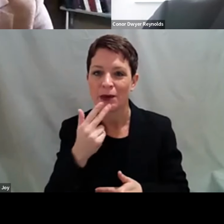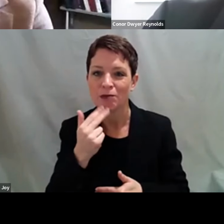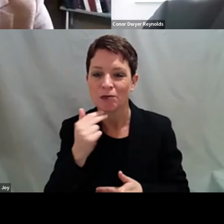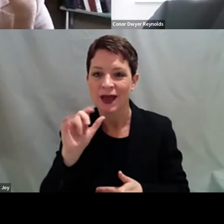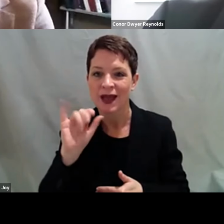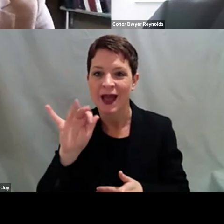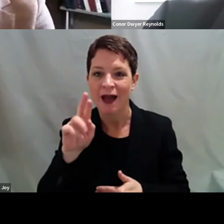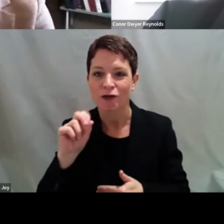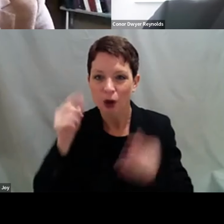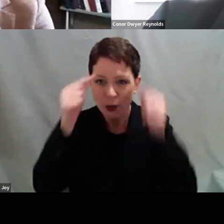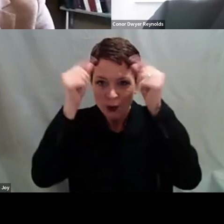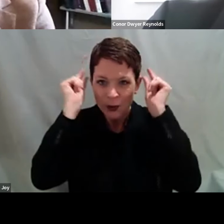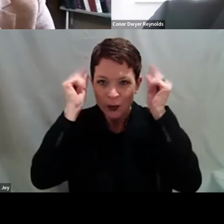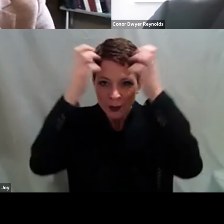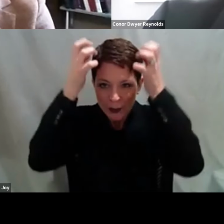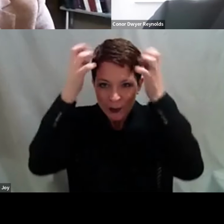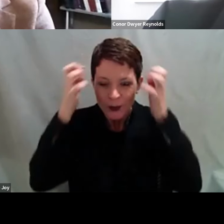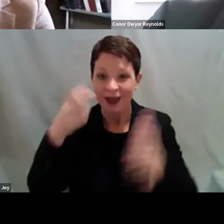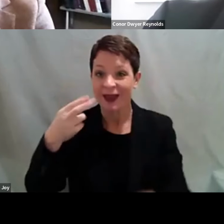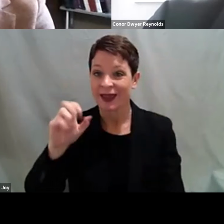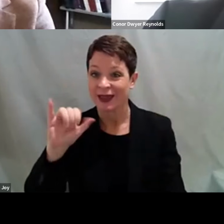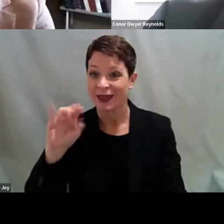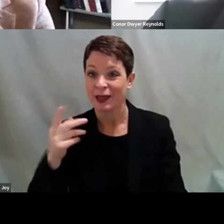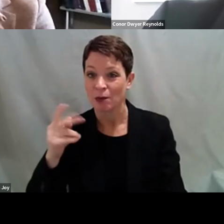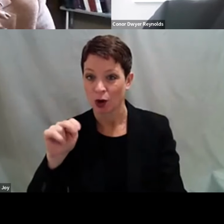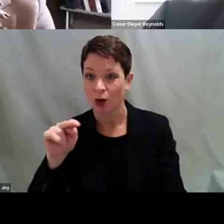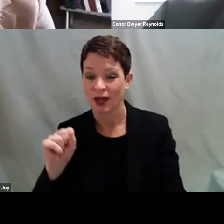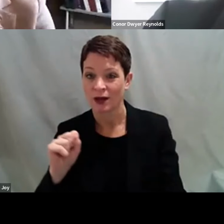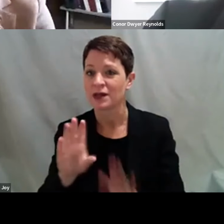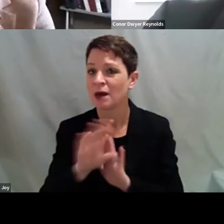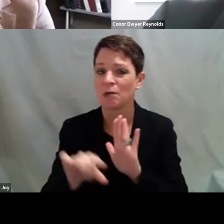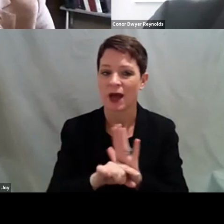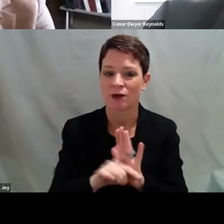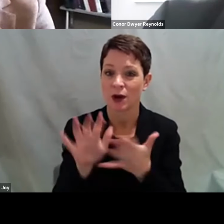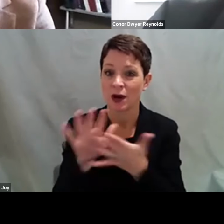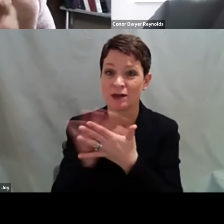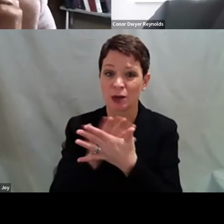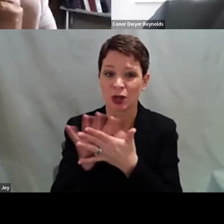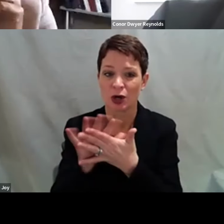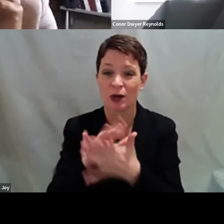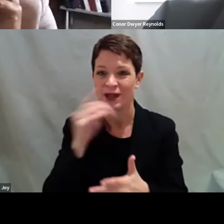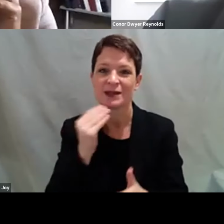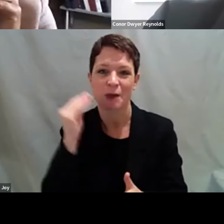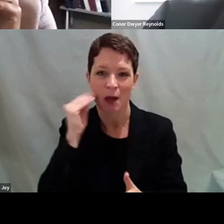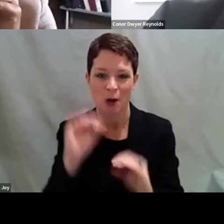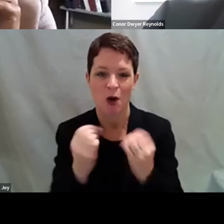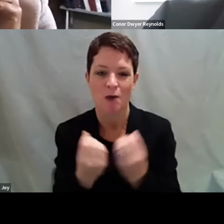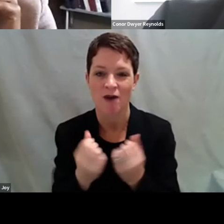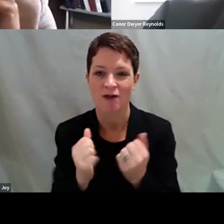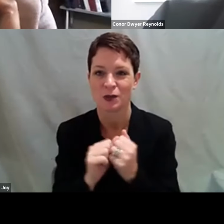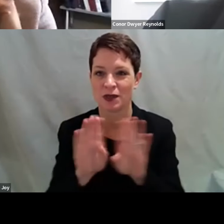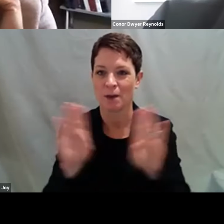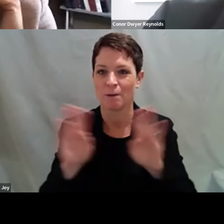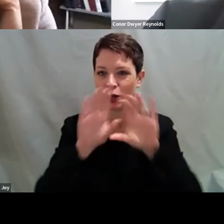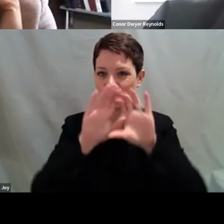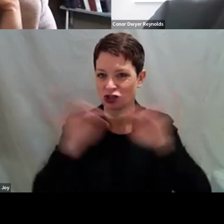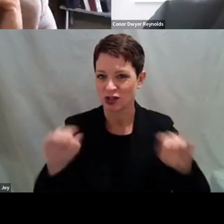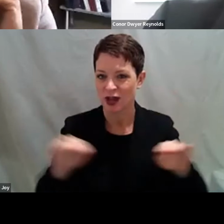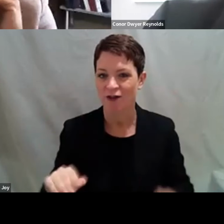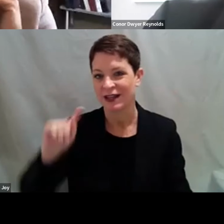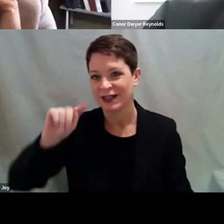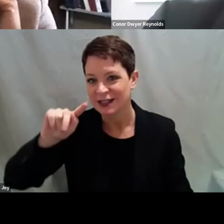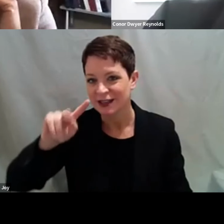the he, him pronouns. My background is blurred, but I'm in my home office with a bookshelf, a